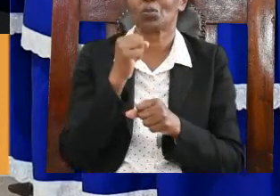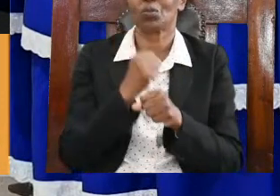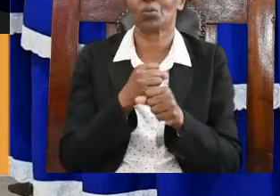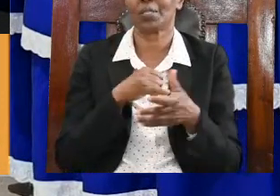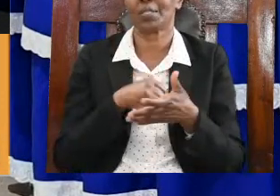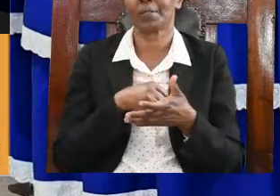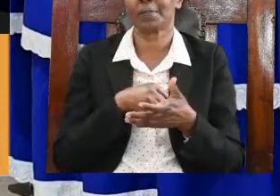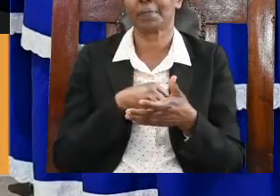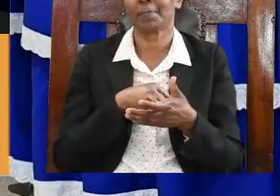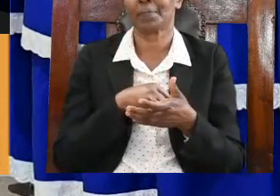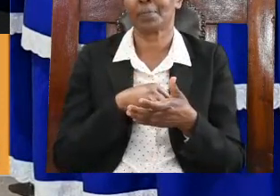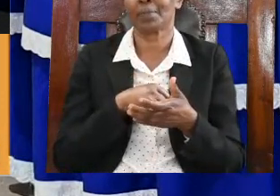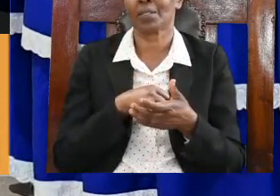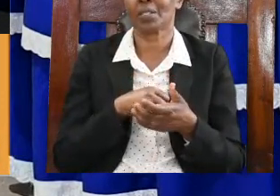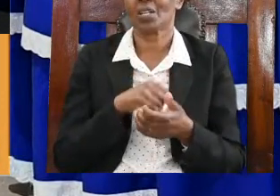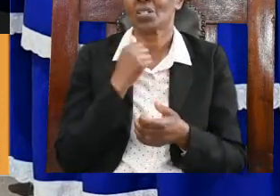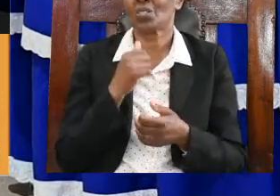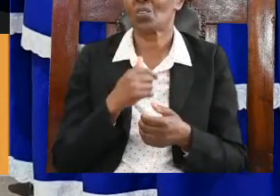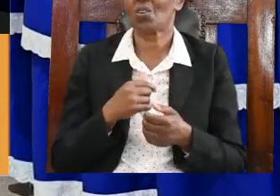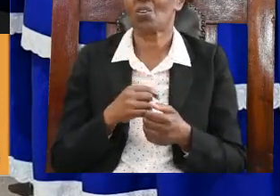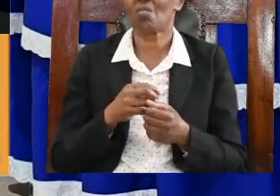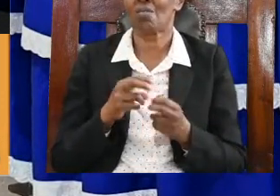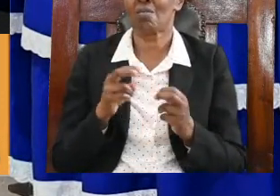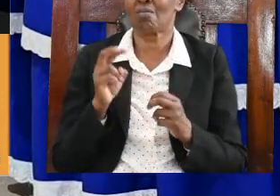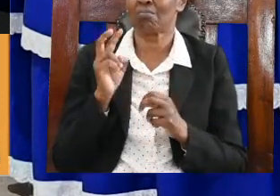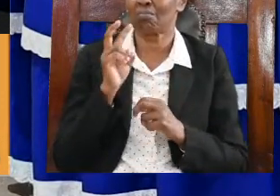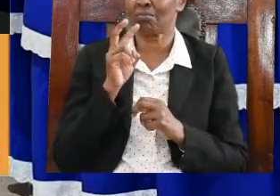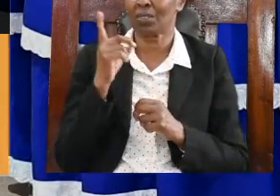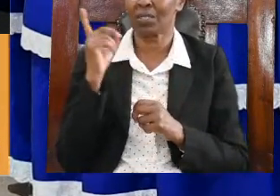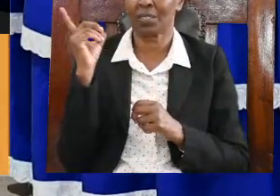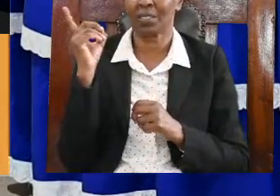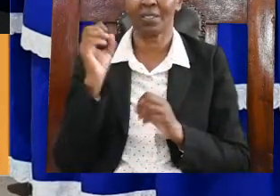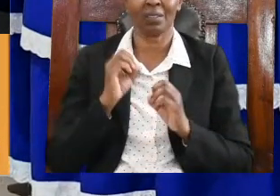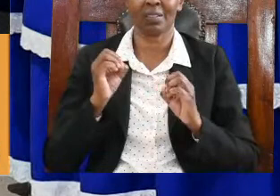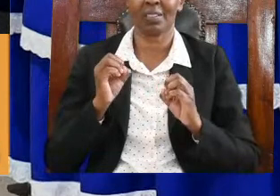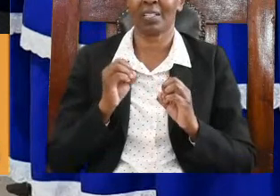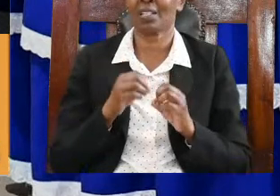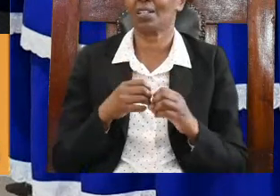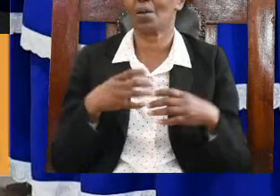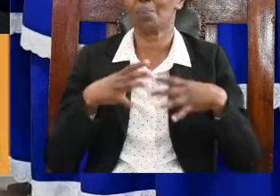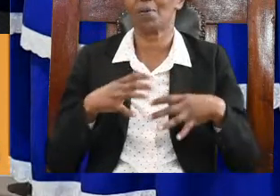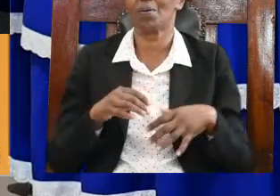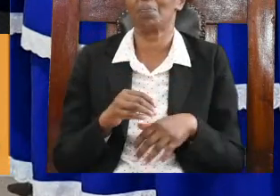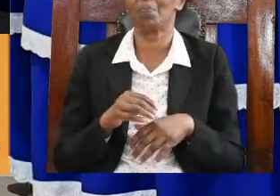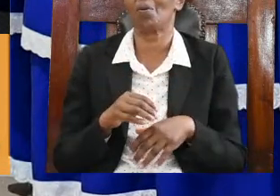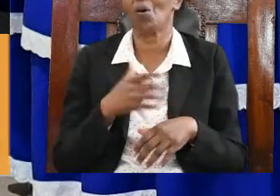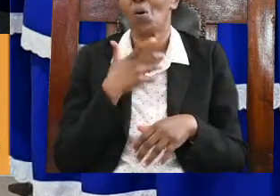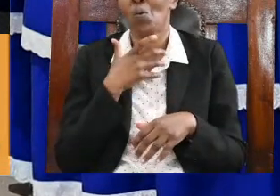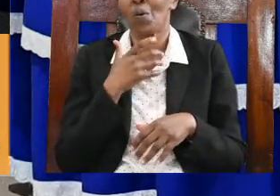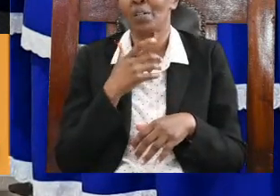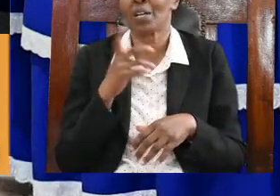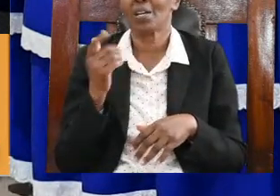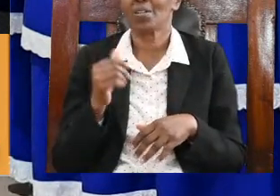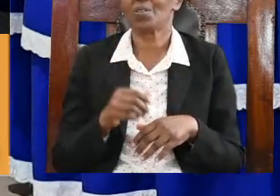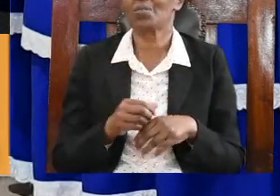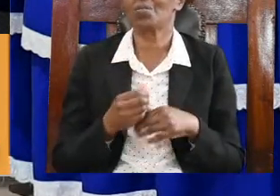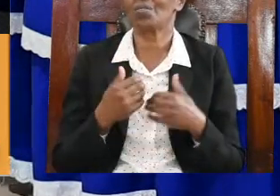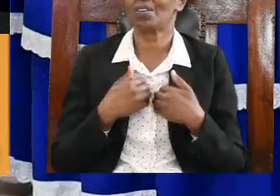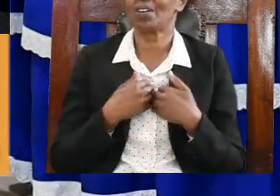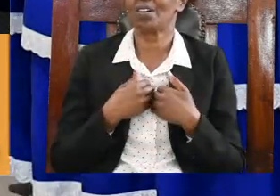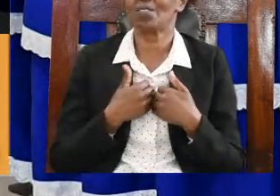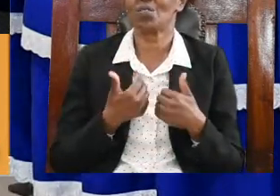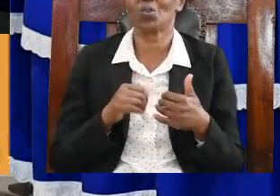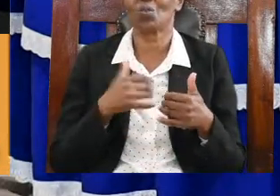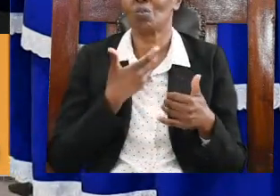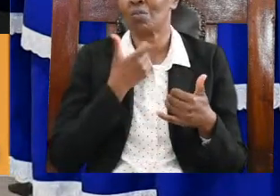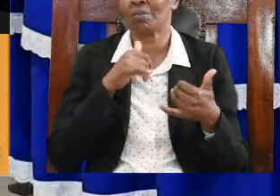That, don't cry over me, usiniangalie. I mean, you may be there and people are wondering, umewacho weni mjane, people are wondering, how will